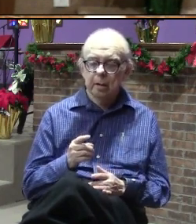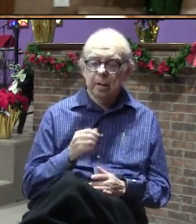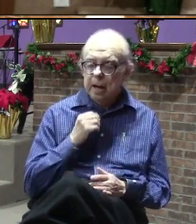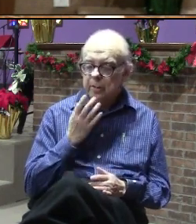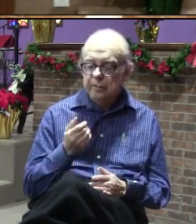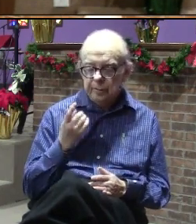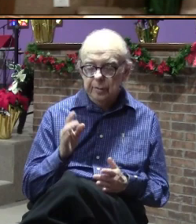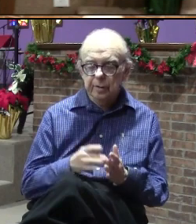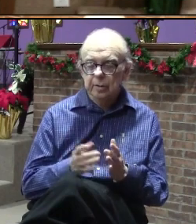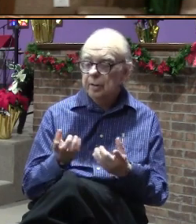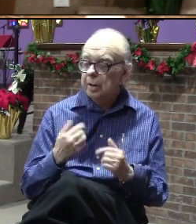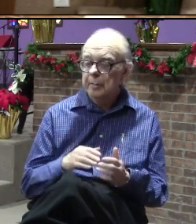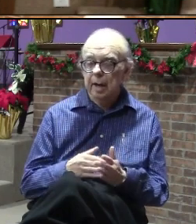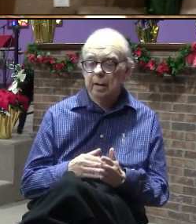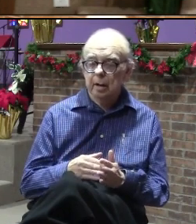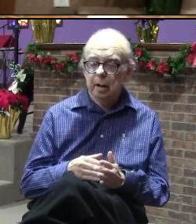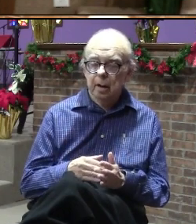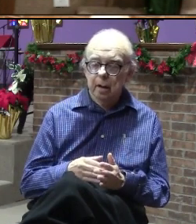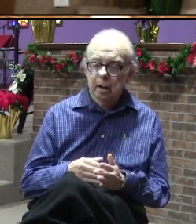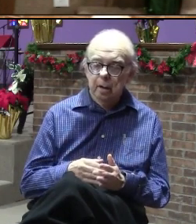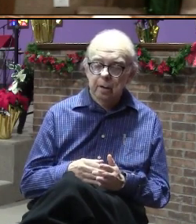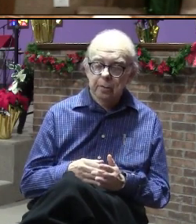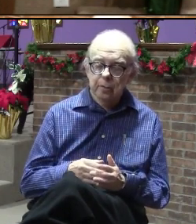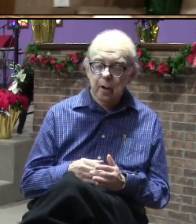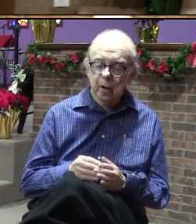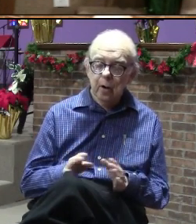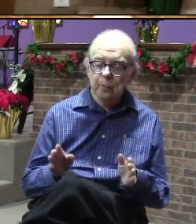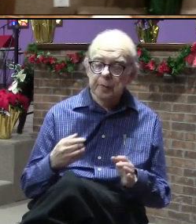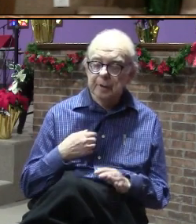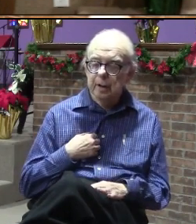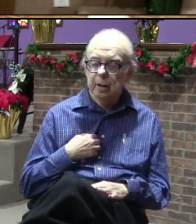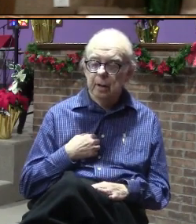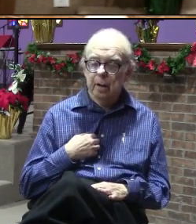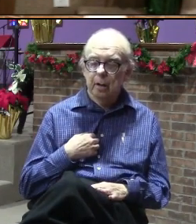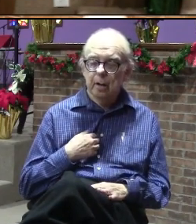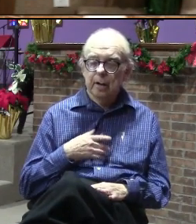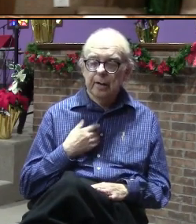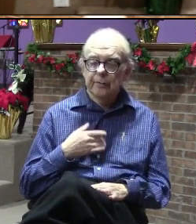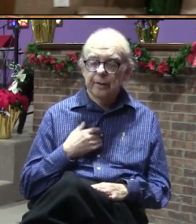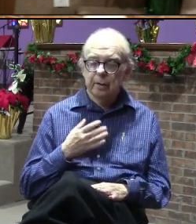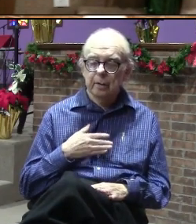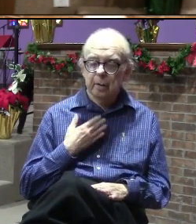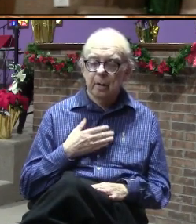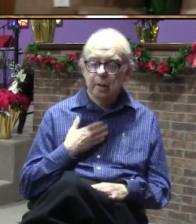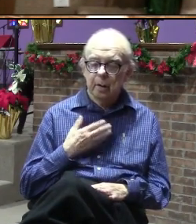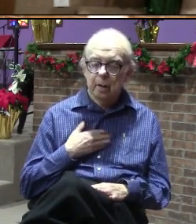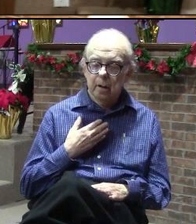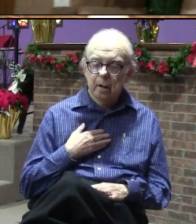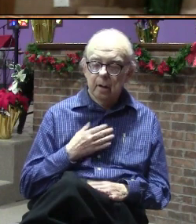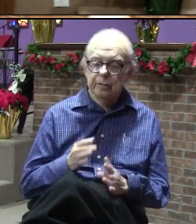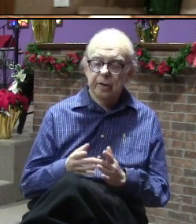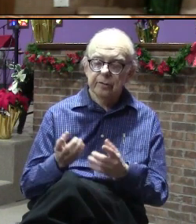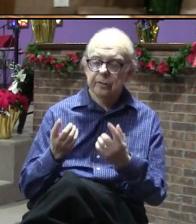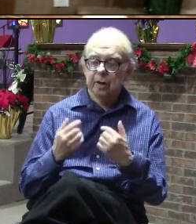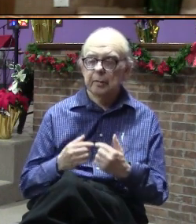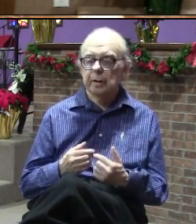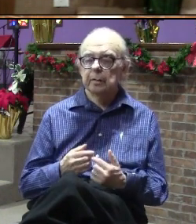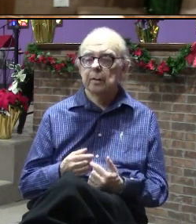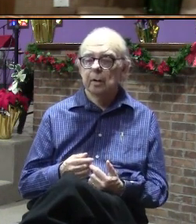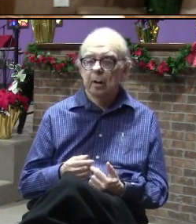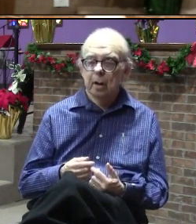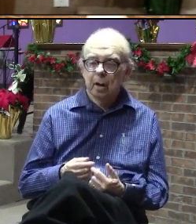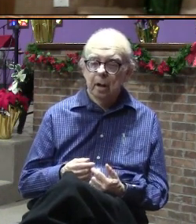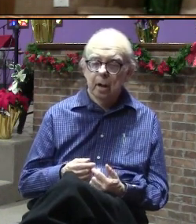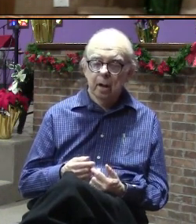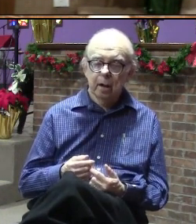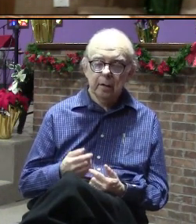for Jesus to come back to unwrap him and to feel the joy of his coming.